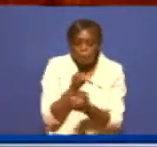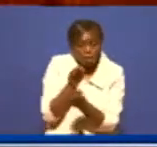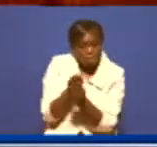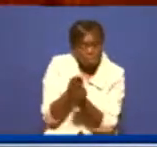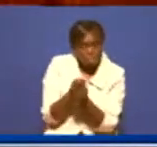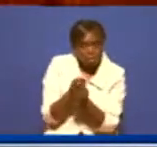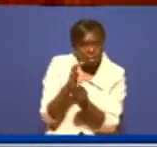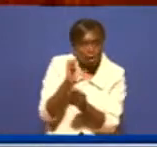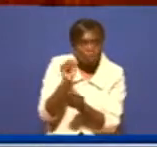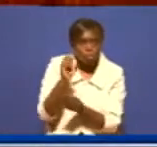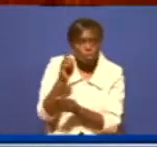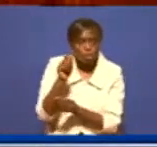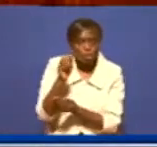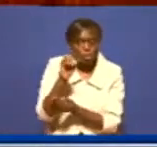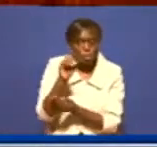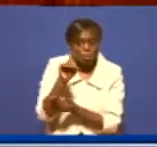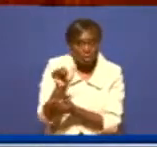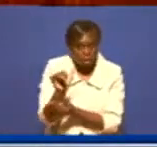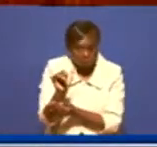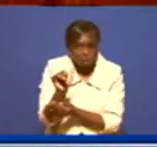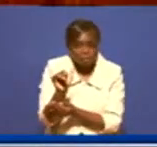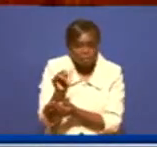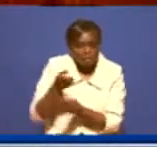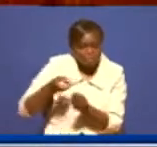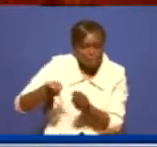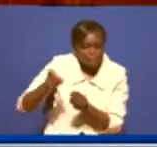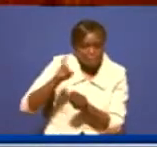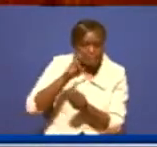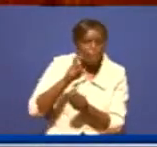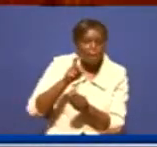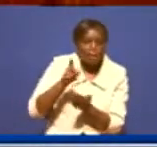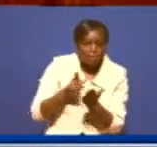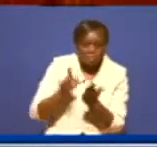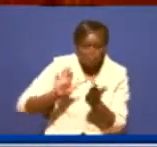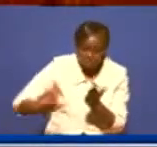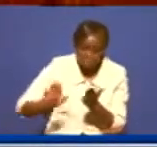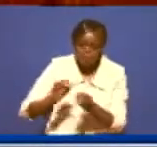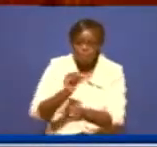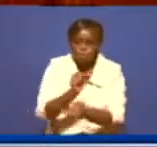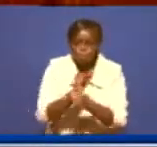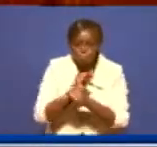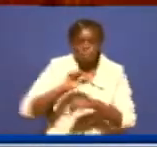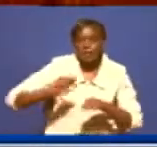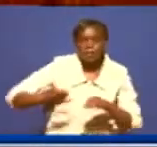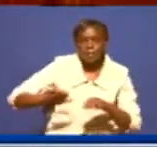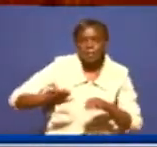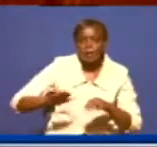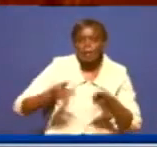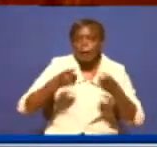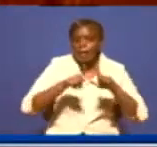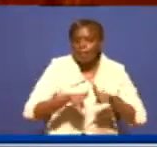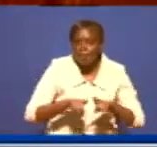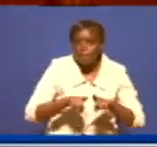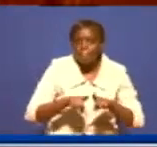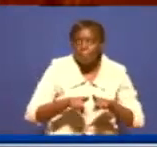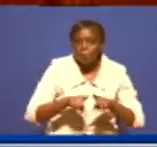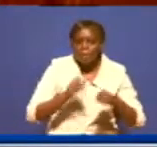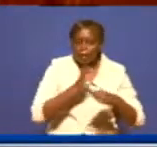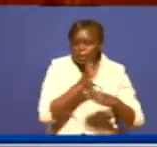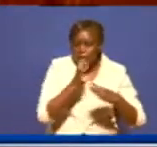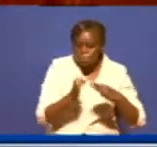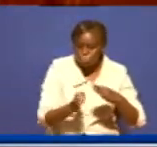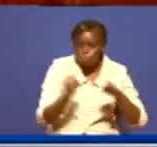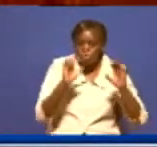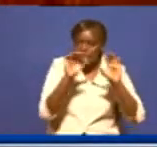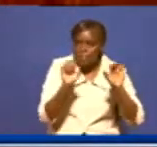the custodial, they earn the interest, it pays them to be able to protect that deposit. If it is an insured scheme,